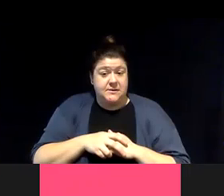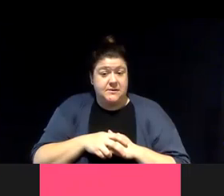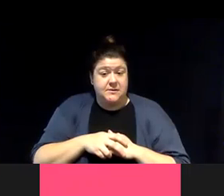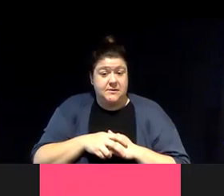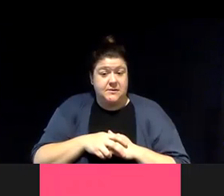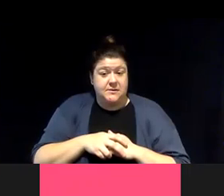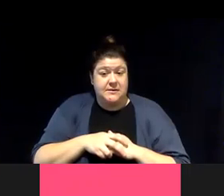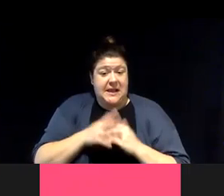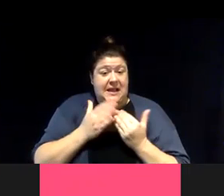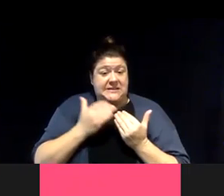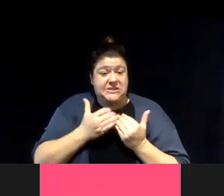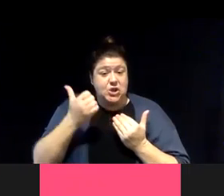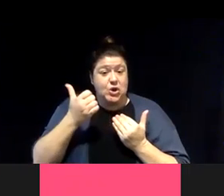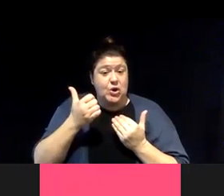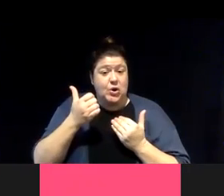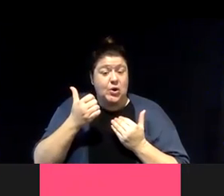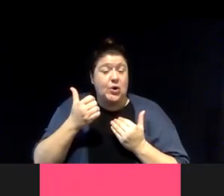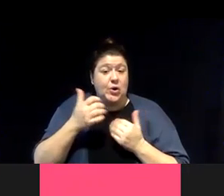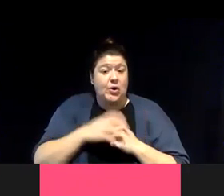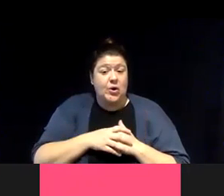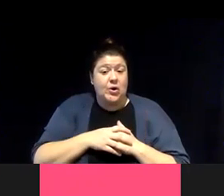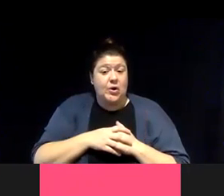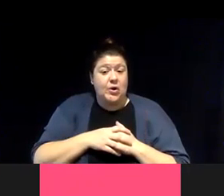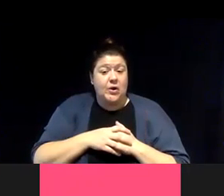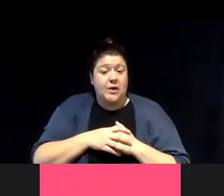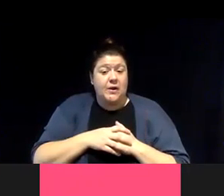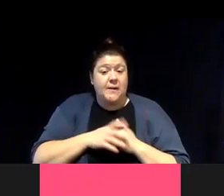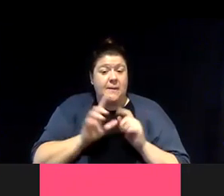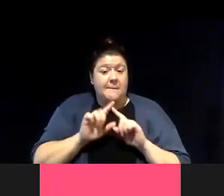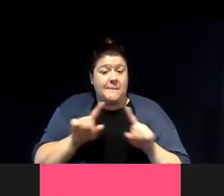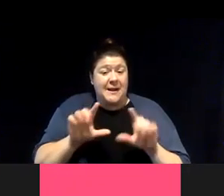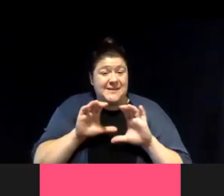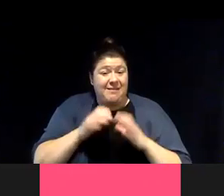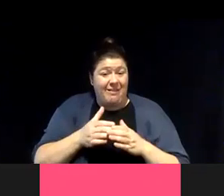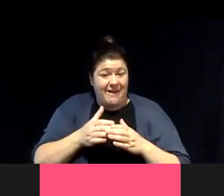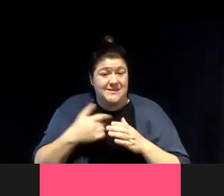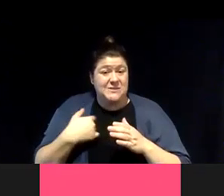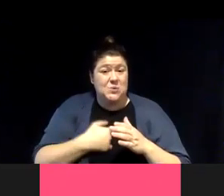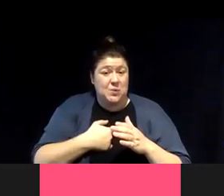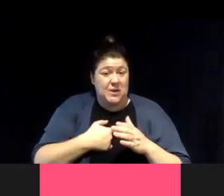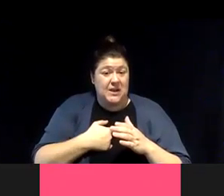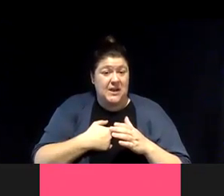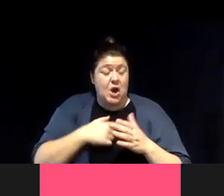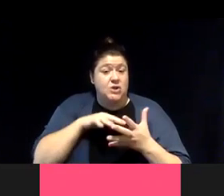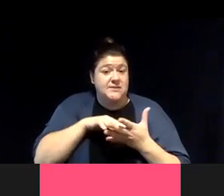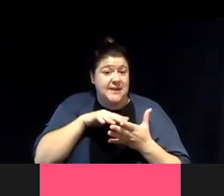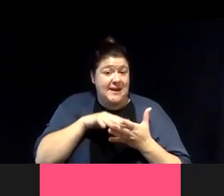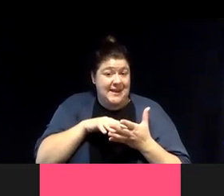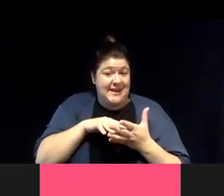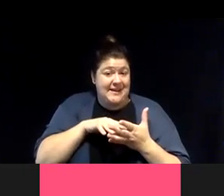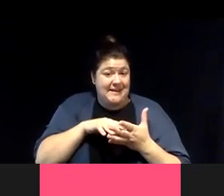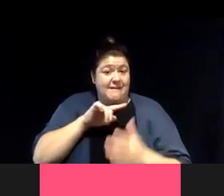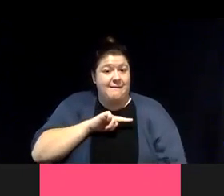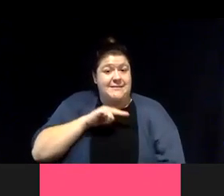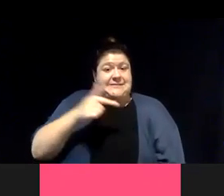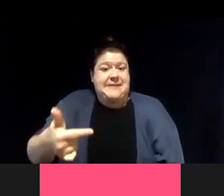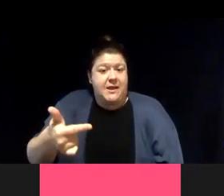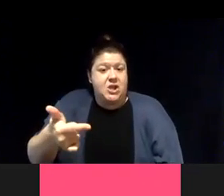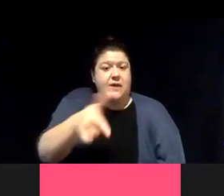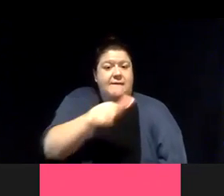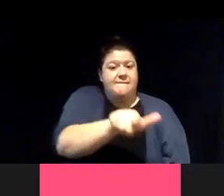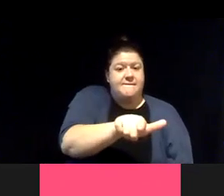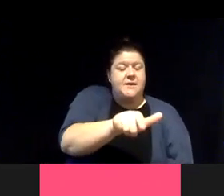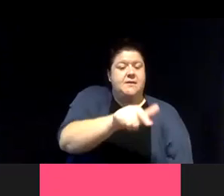easier than consecutive interpreting. However, as a class, we are studying consecutive interpreting. And